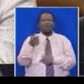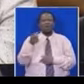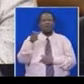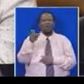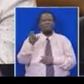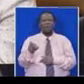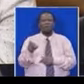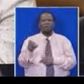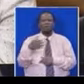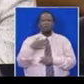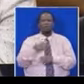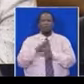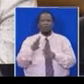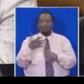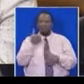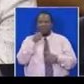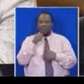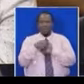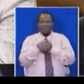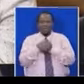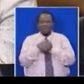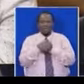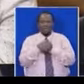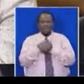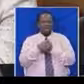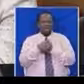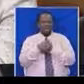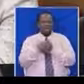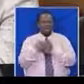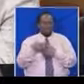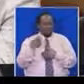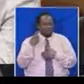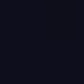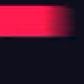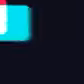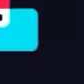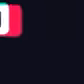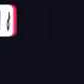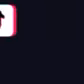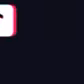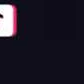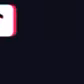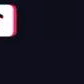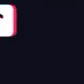at that time? That's not a point of order, Honorable.